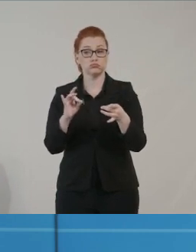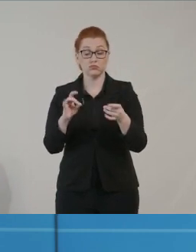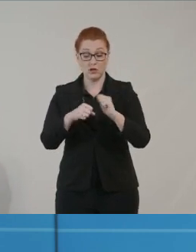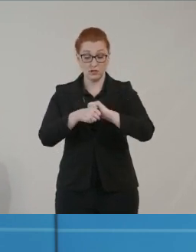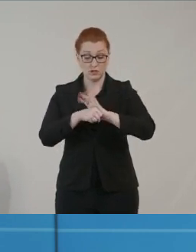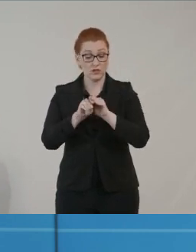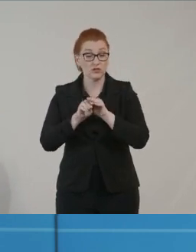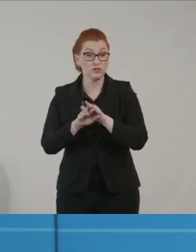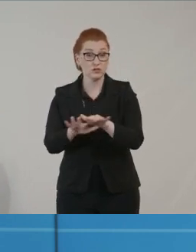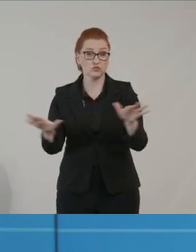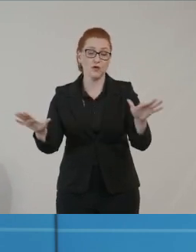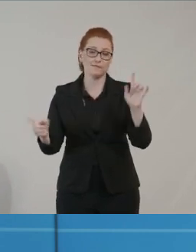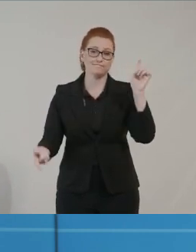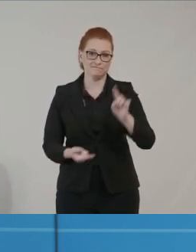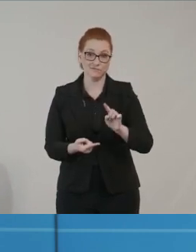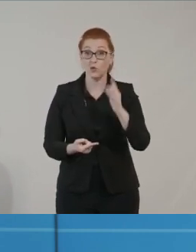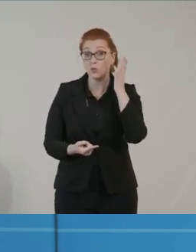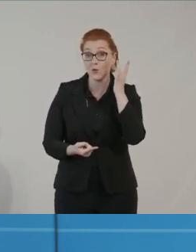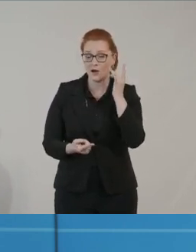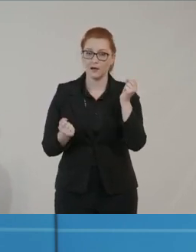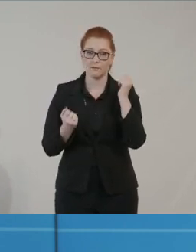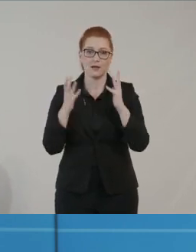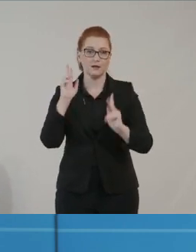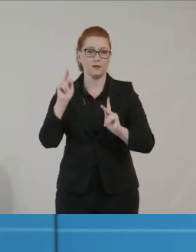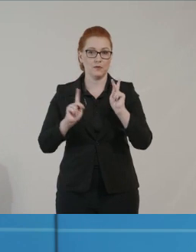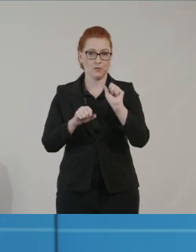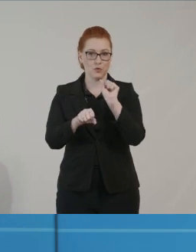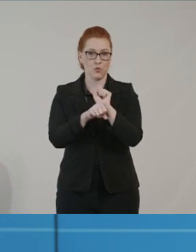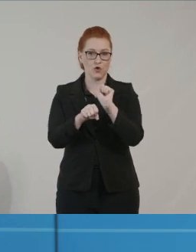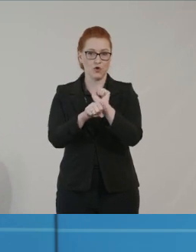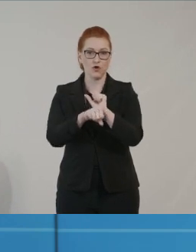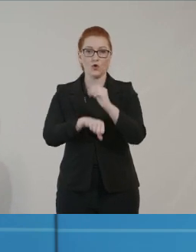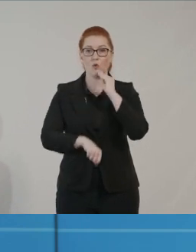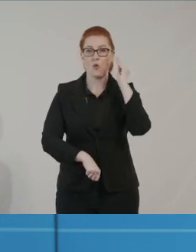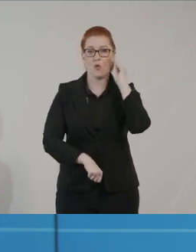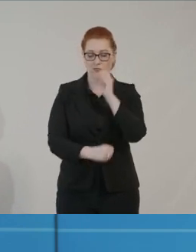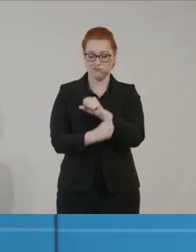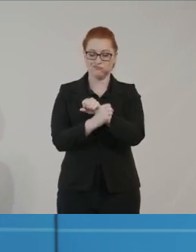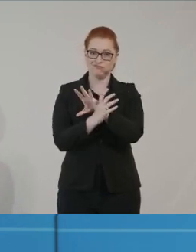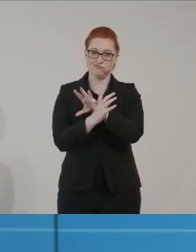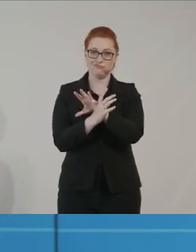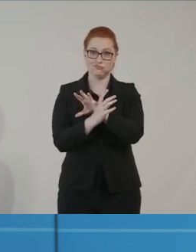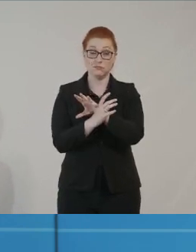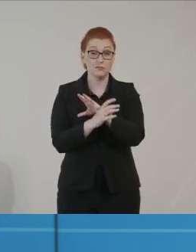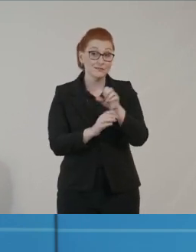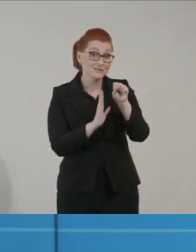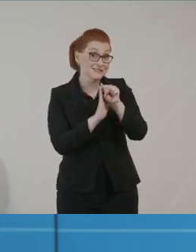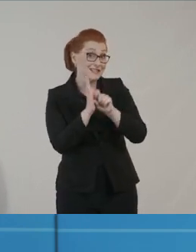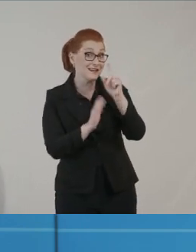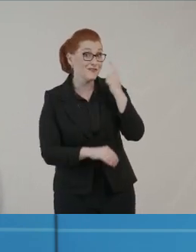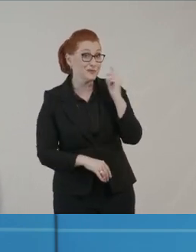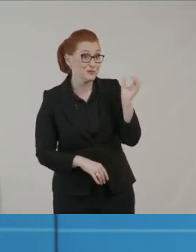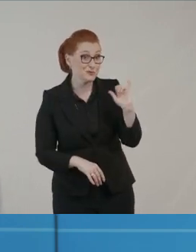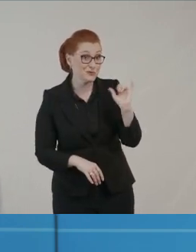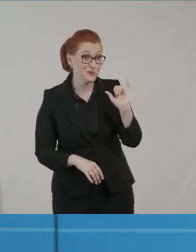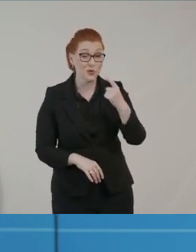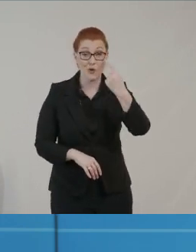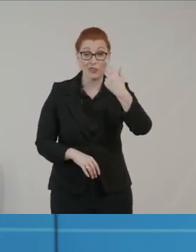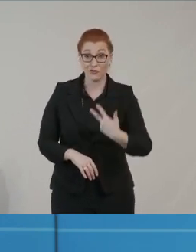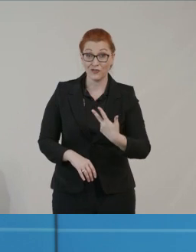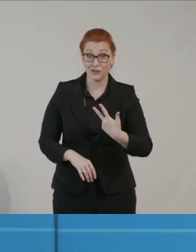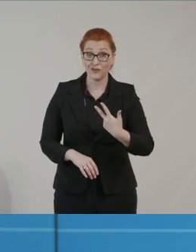are teleworking. More employees are working from home, including state government. It's no different. We've got a third of